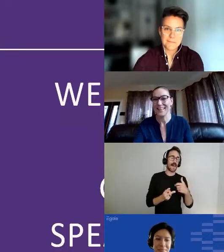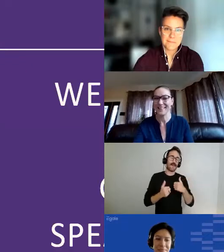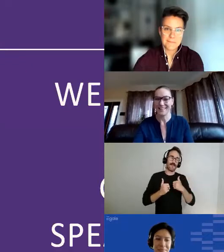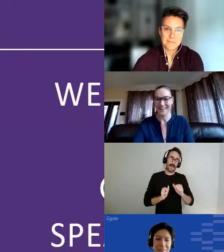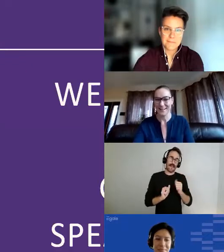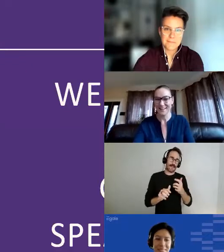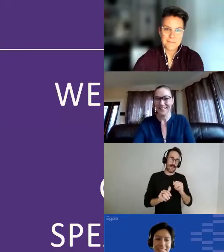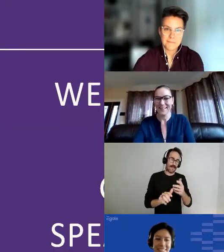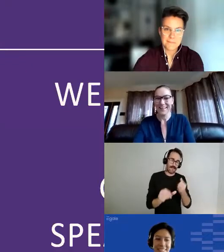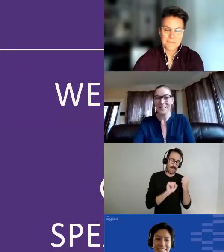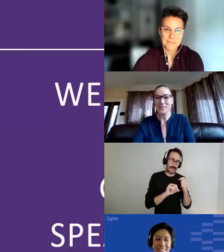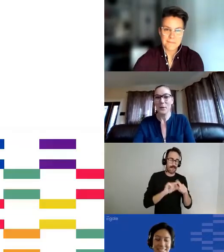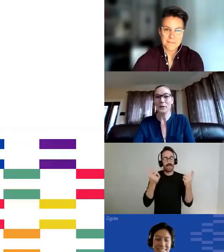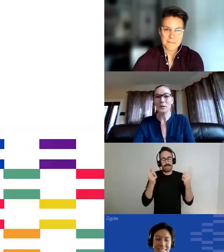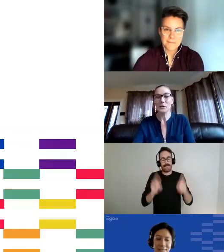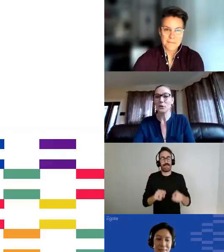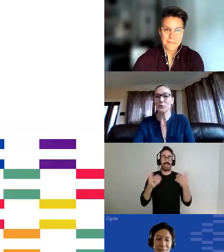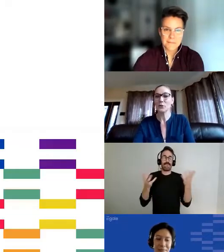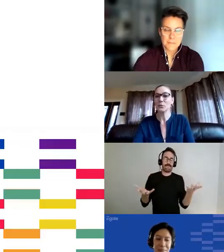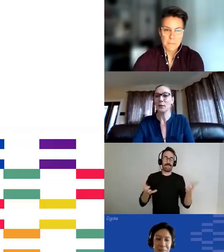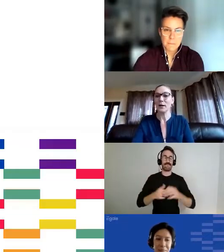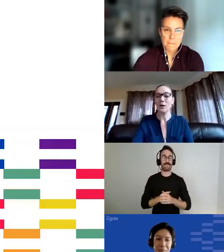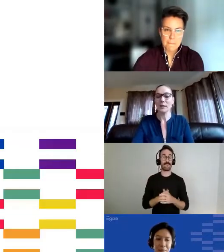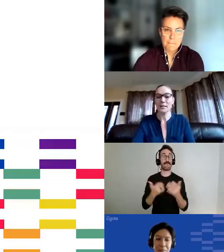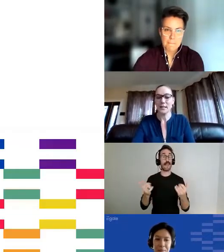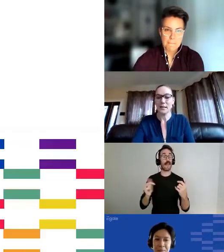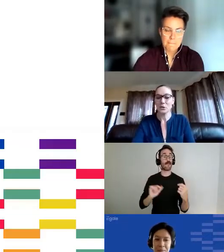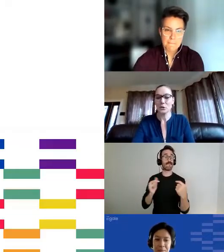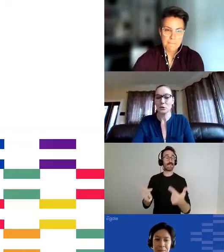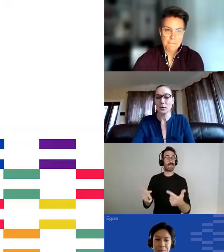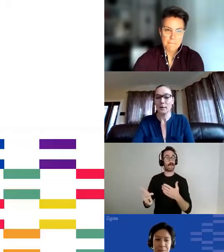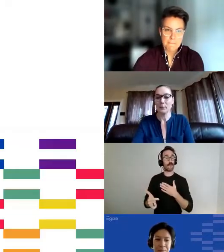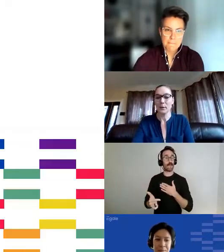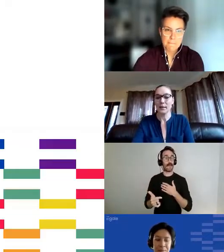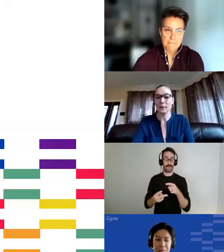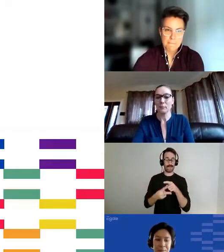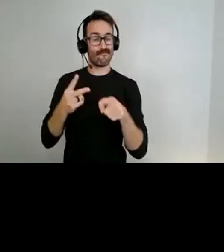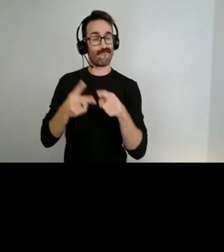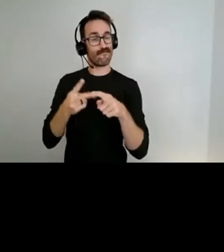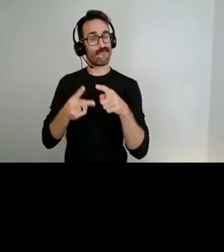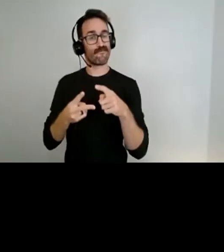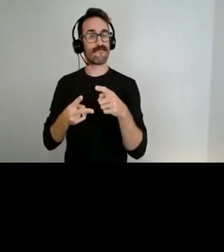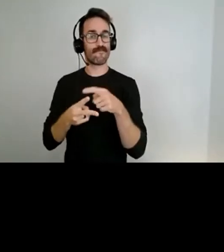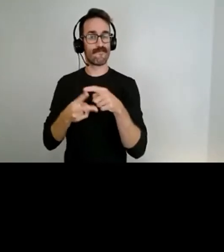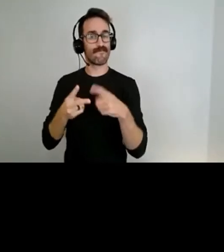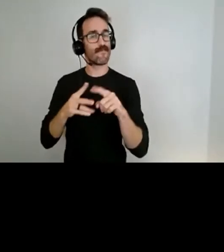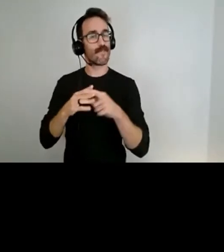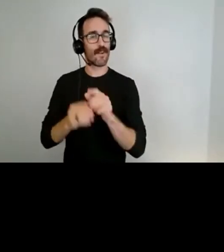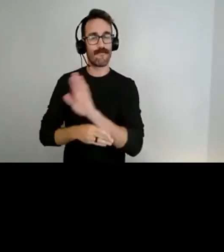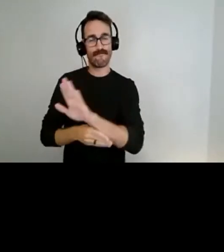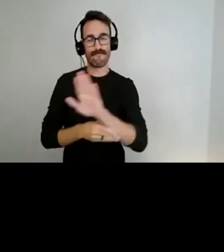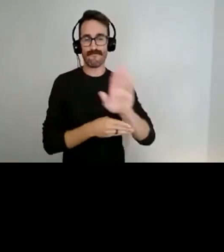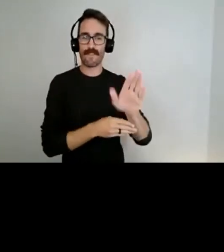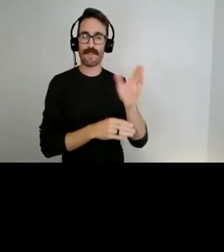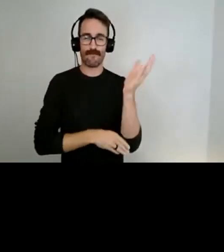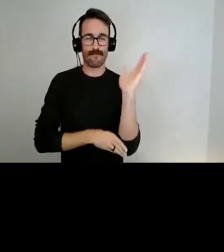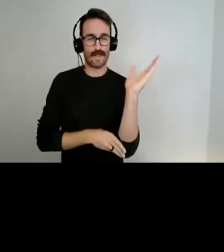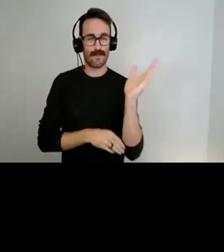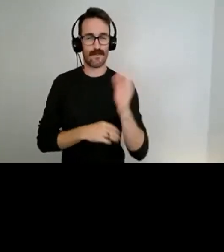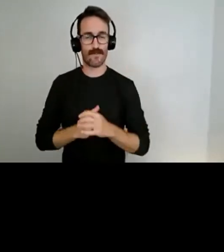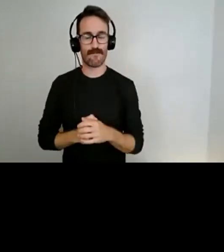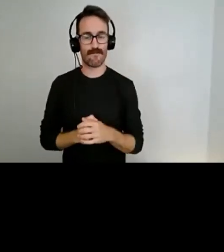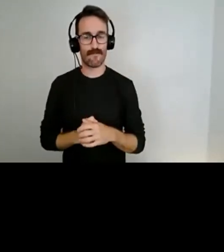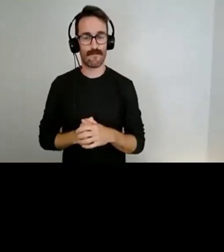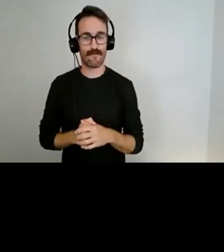fast. So I'm going to turn it over to my colleagues now to begin the presentation. And